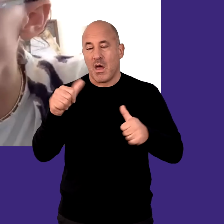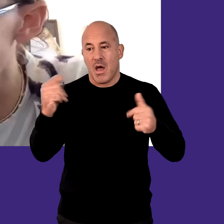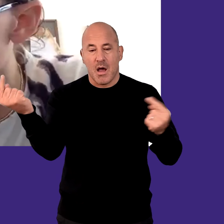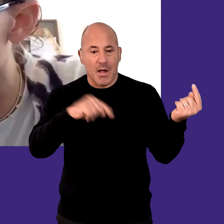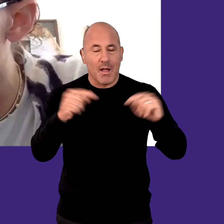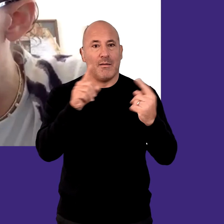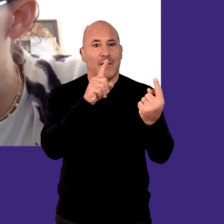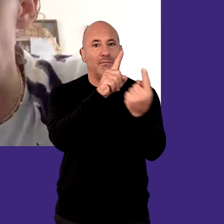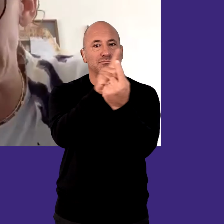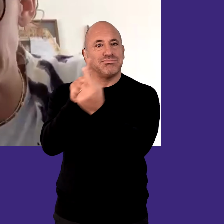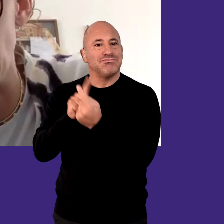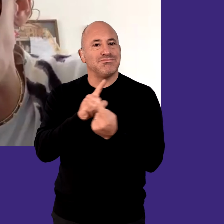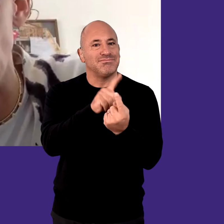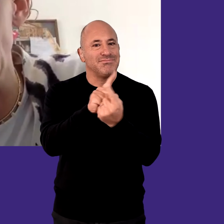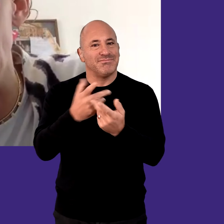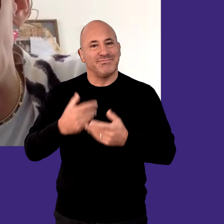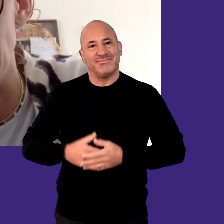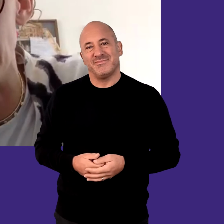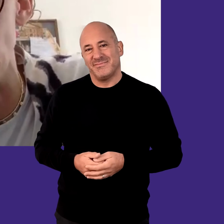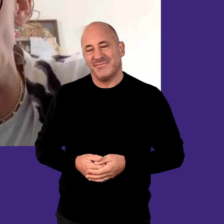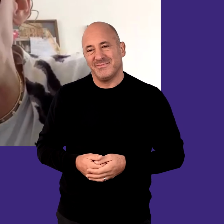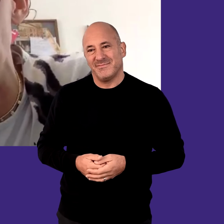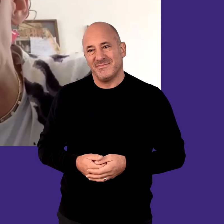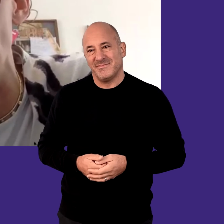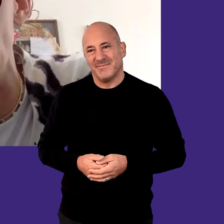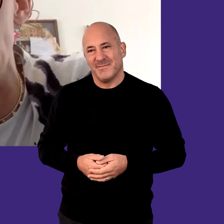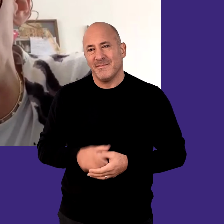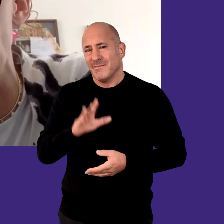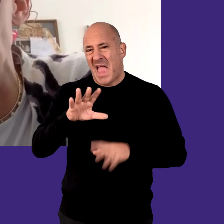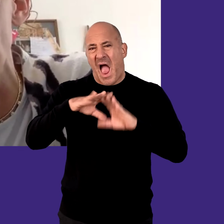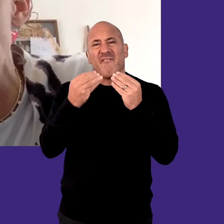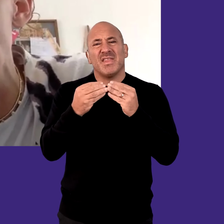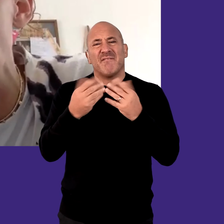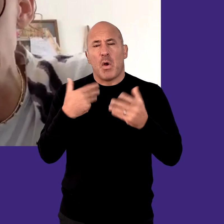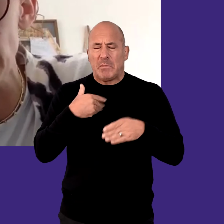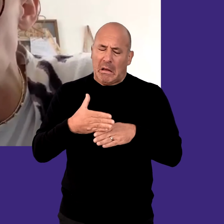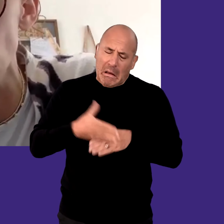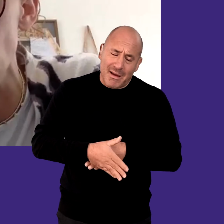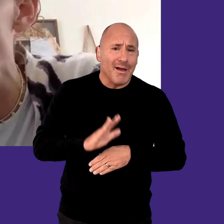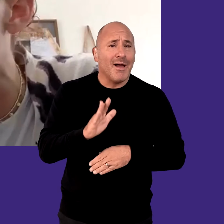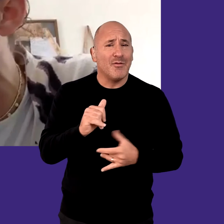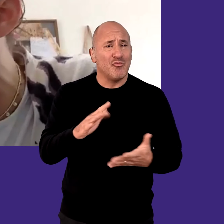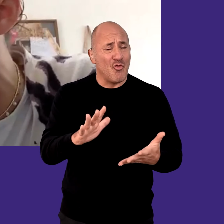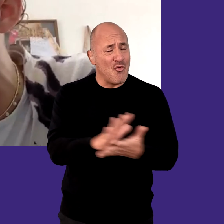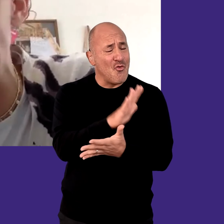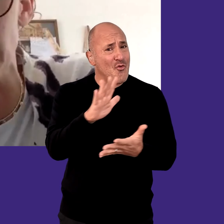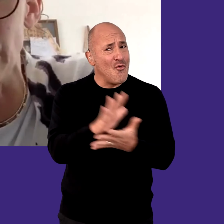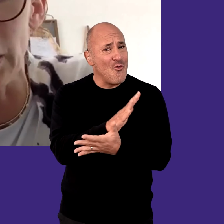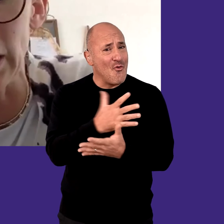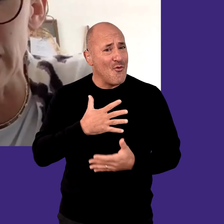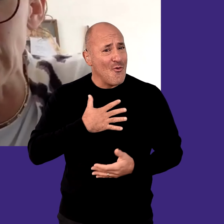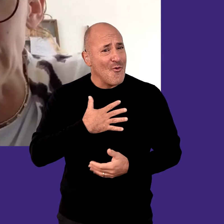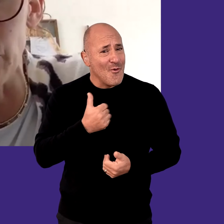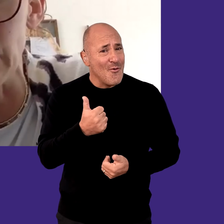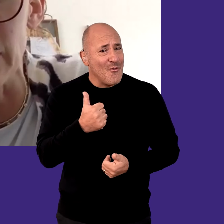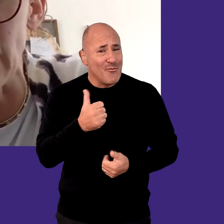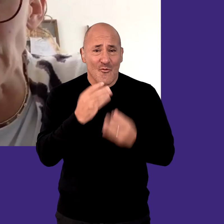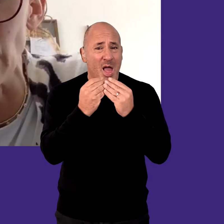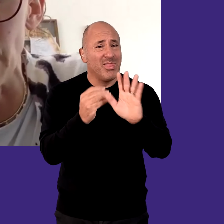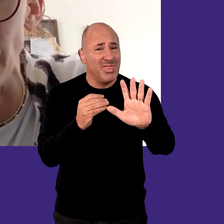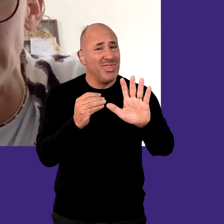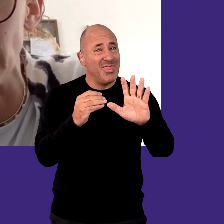the additional capacity that we can add is helping to enable that as well. But it's all being done from a joyous perspective as well. I think that's